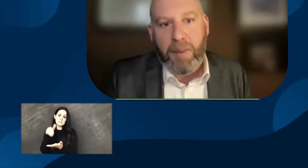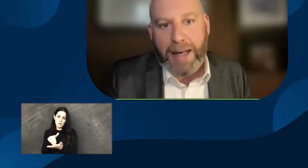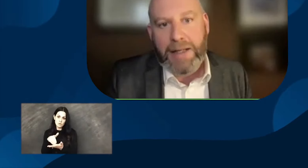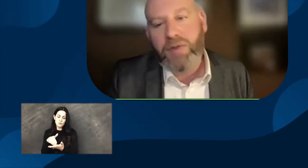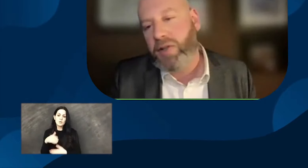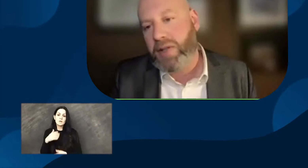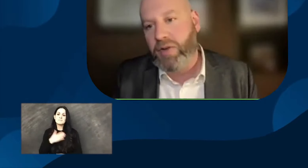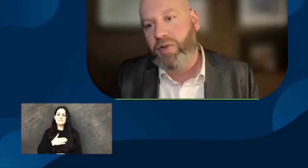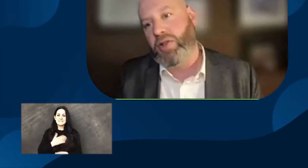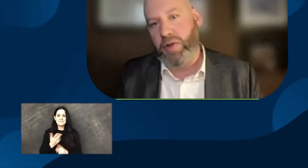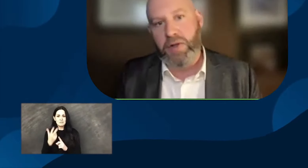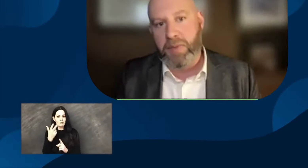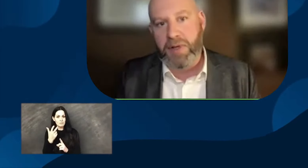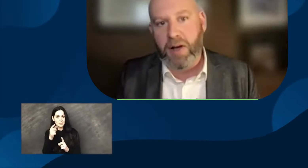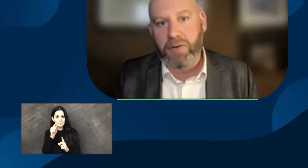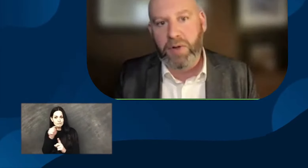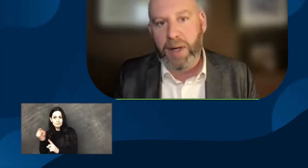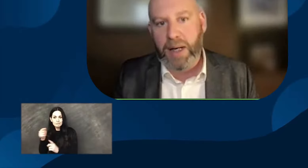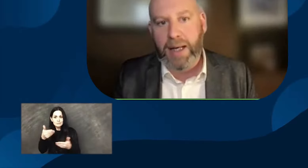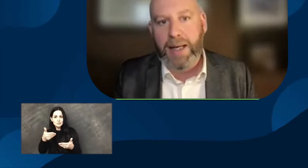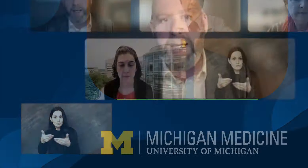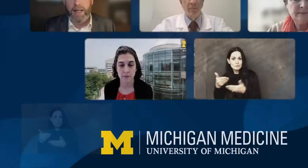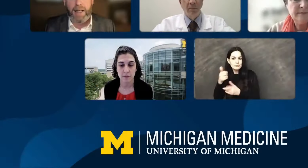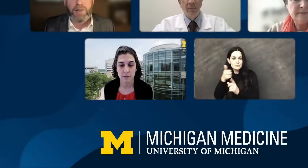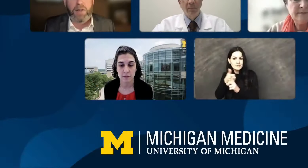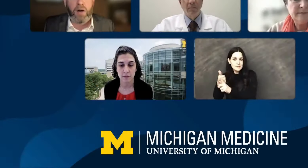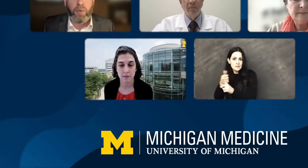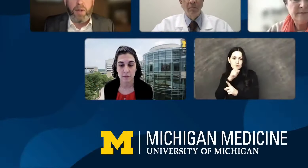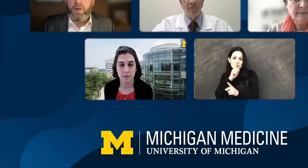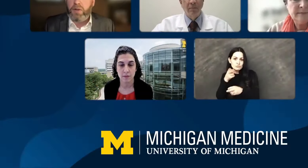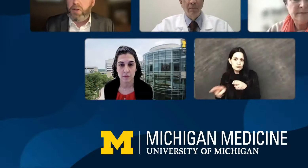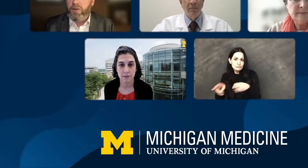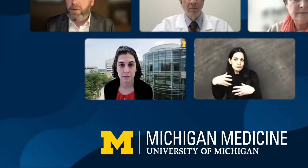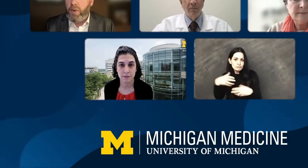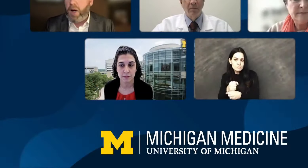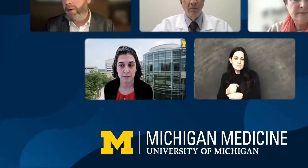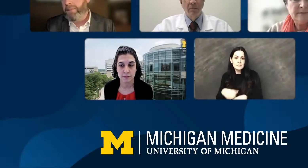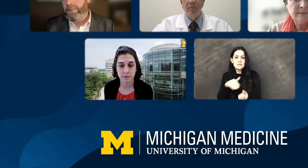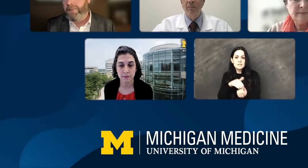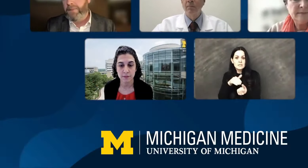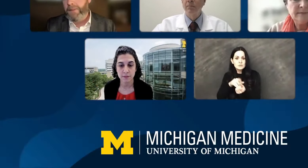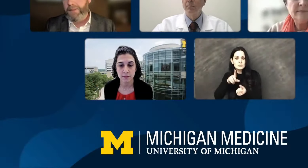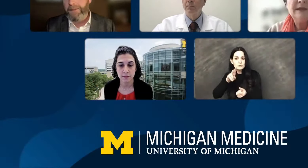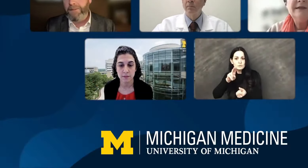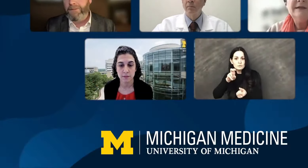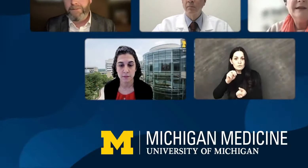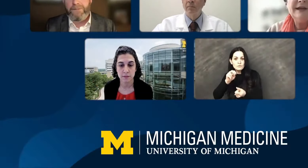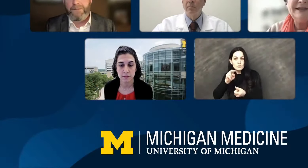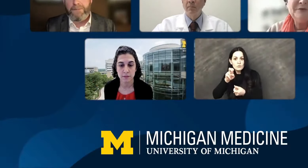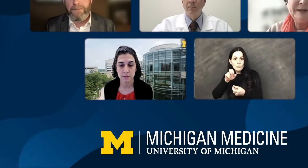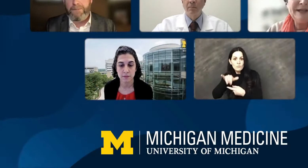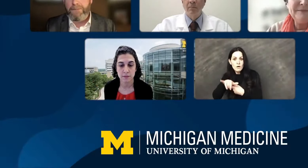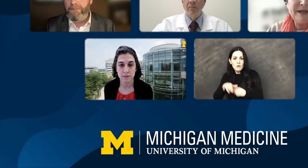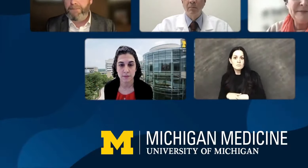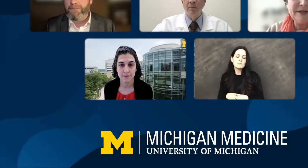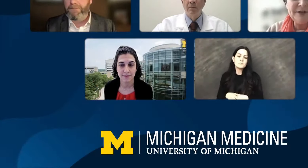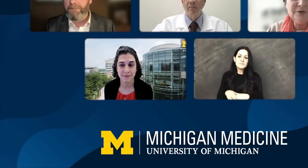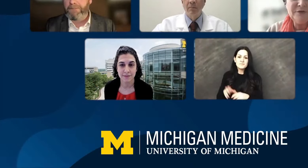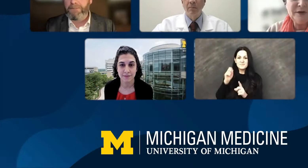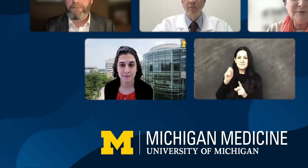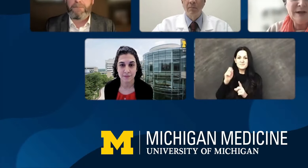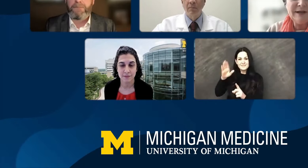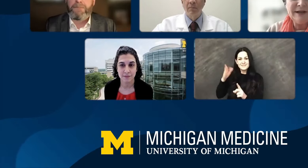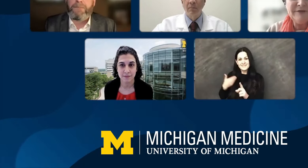three of our panelists just introduce themselves quickly. Let's start with Dr. Duvernoy. Hi, everybody. I'm